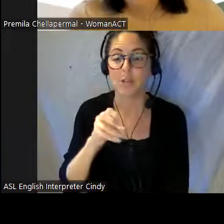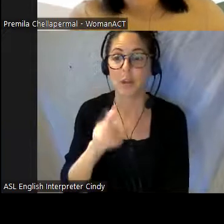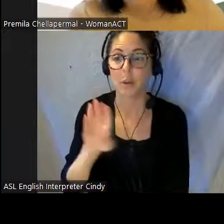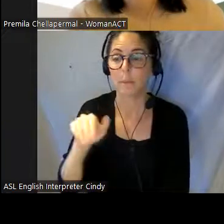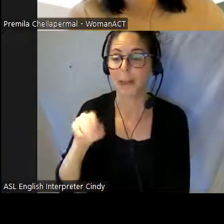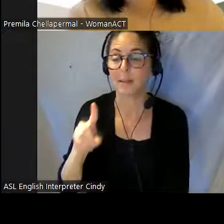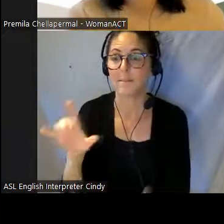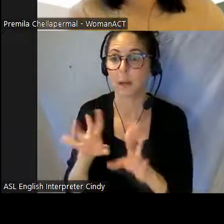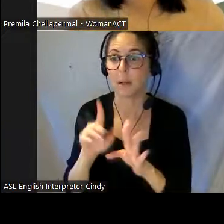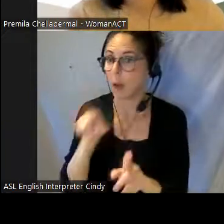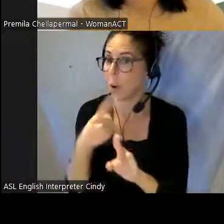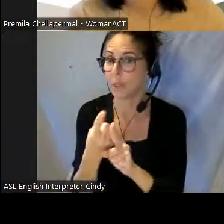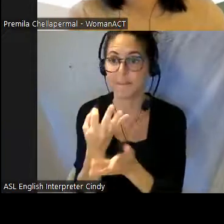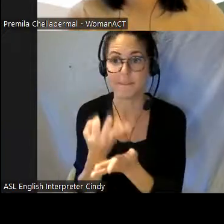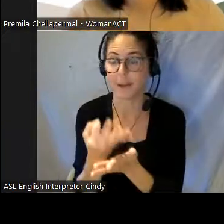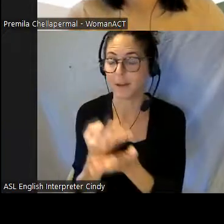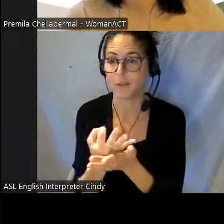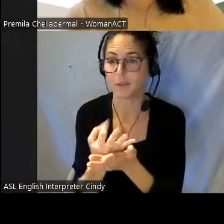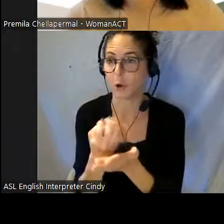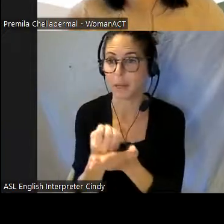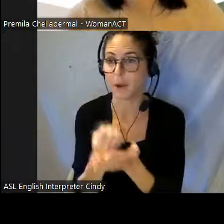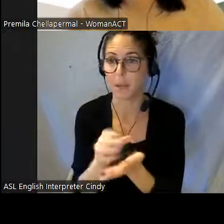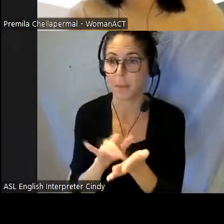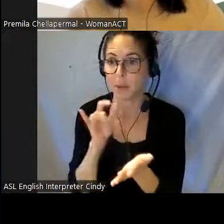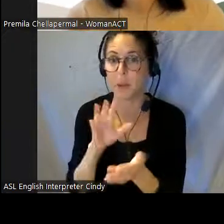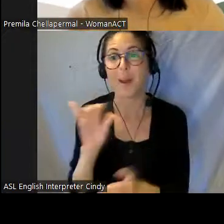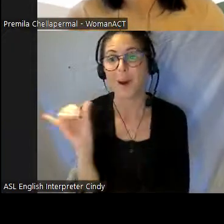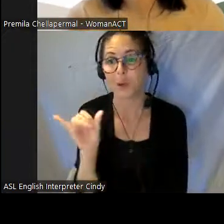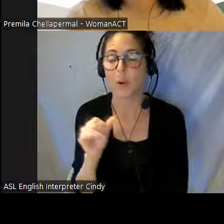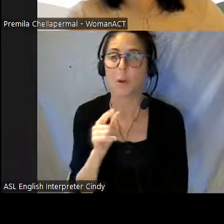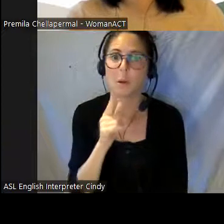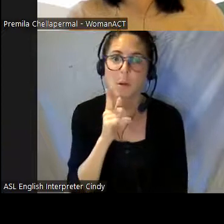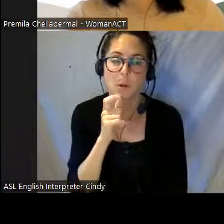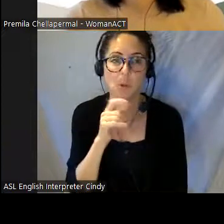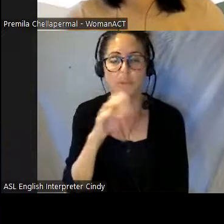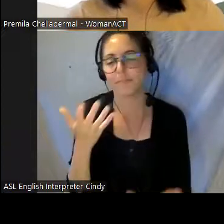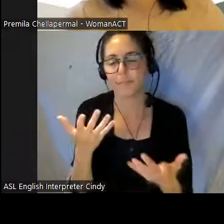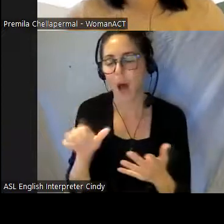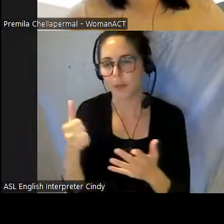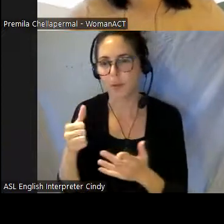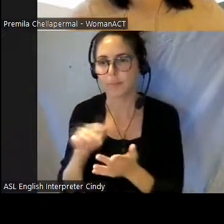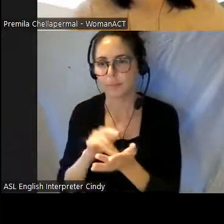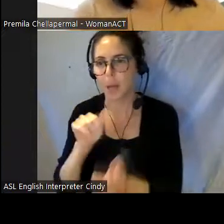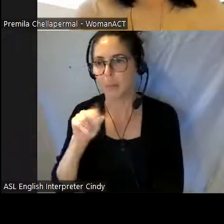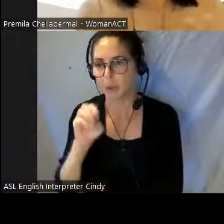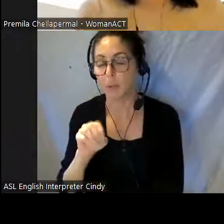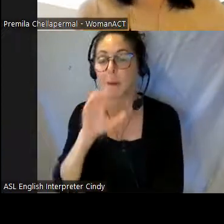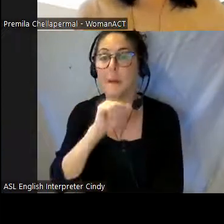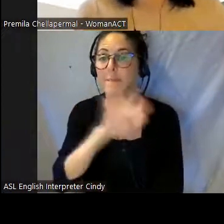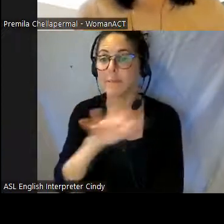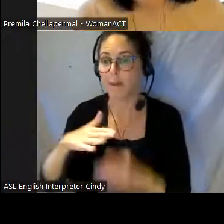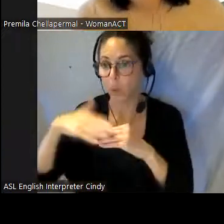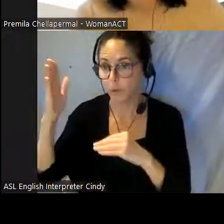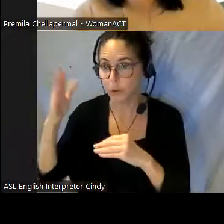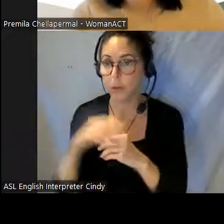not just economic abuse, of women who are 55 and older and would like to do some